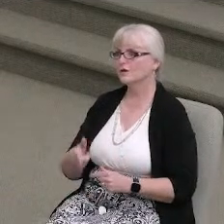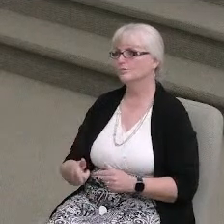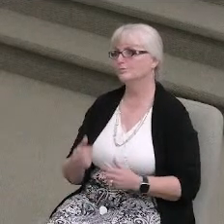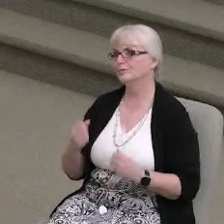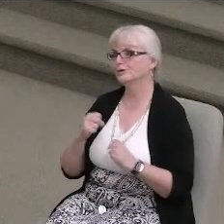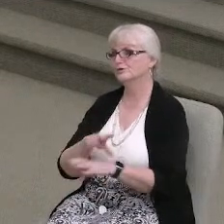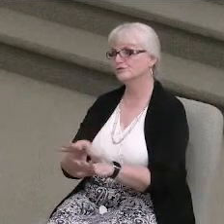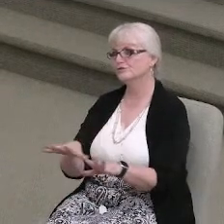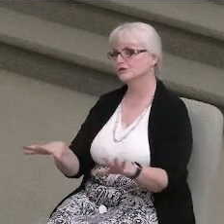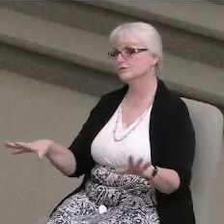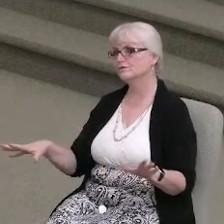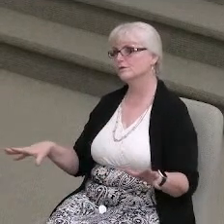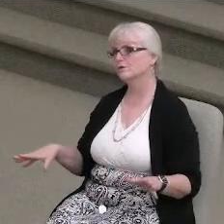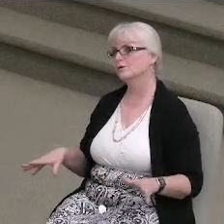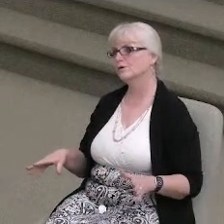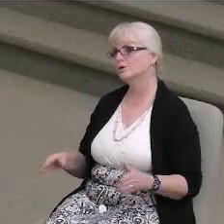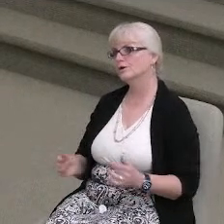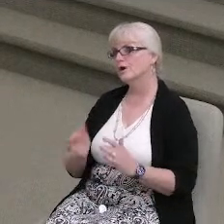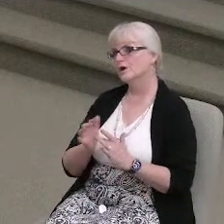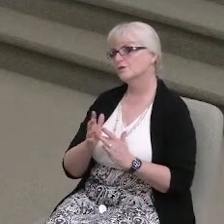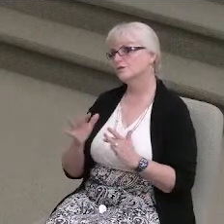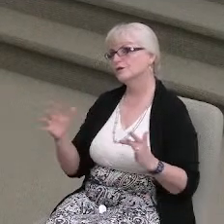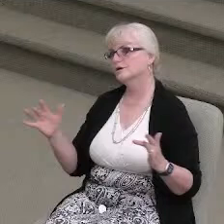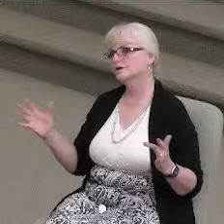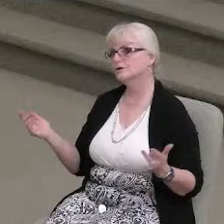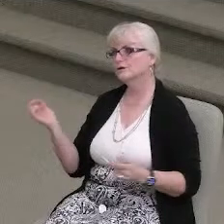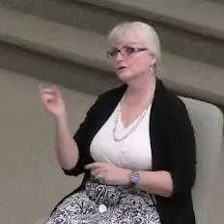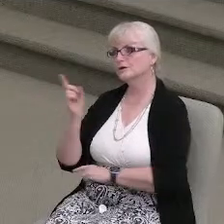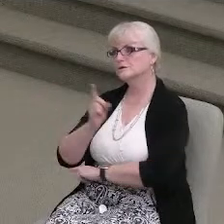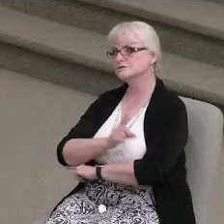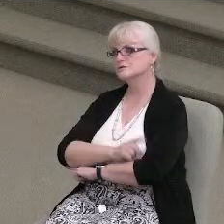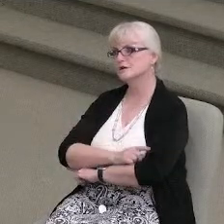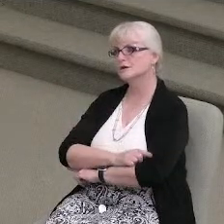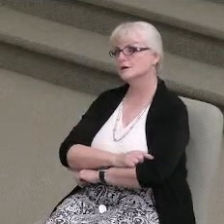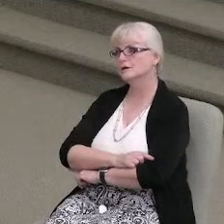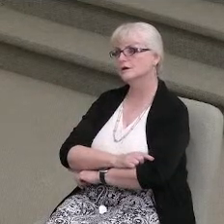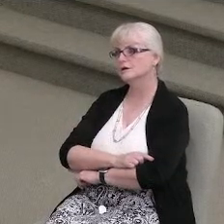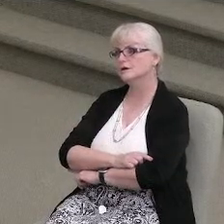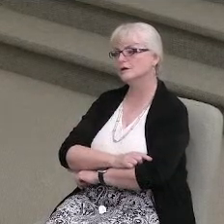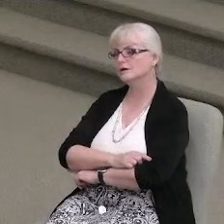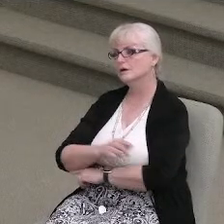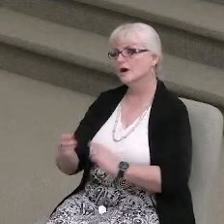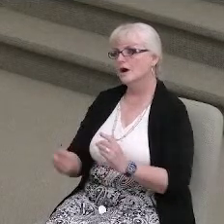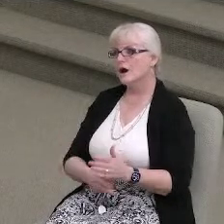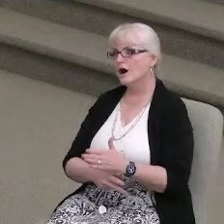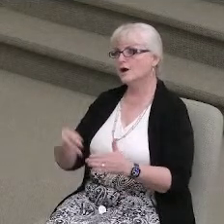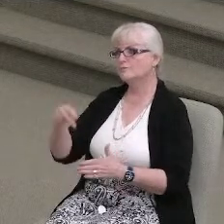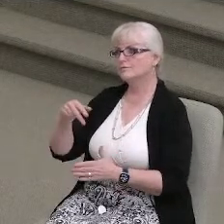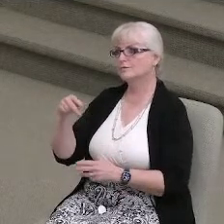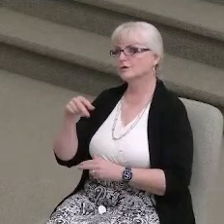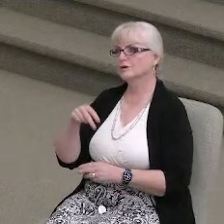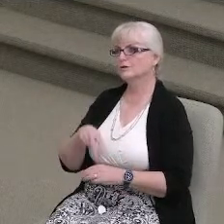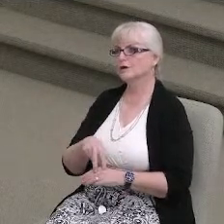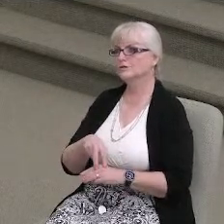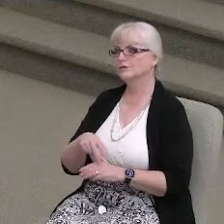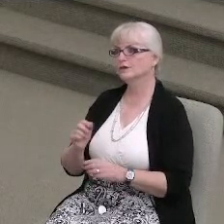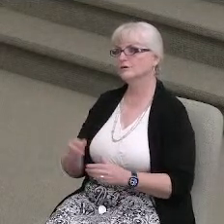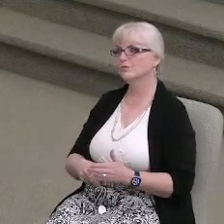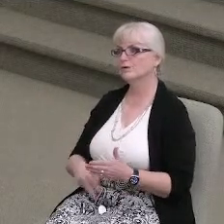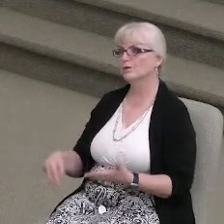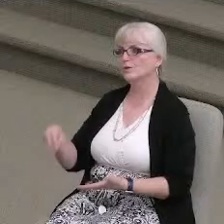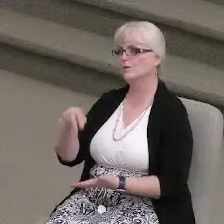Then bursting forth in glorious day, up from the grave